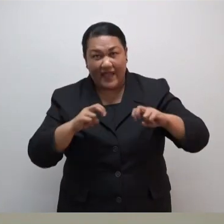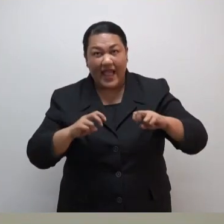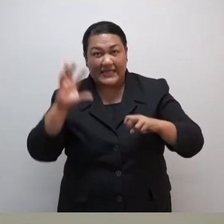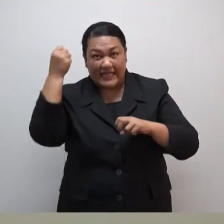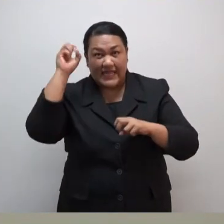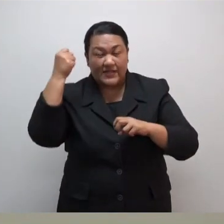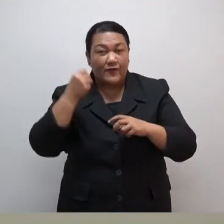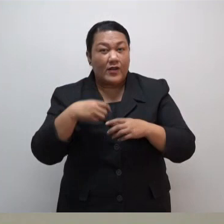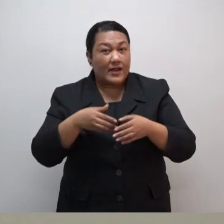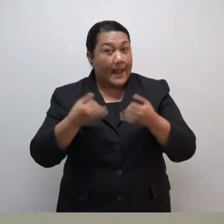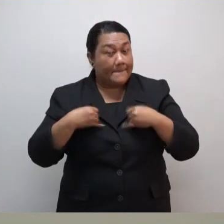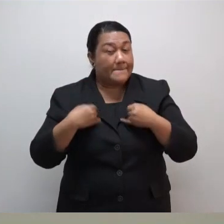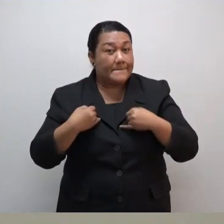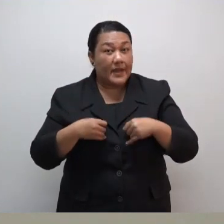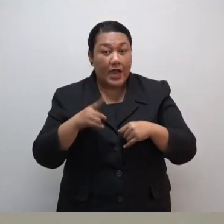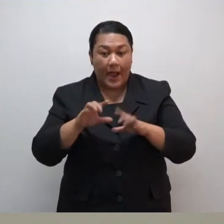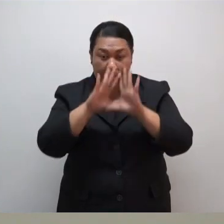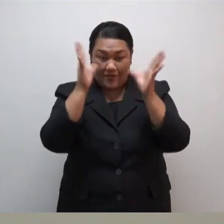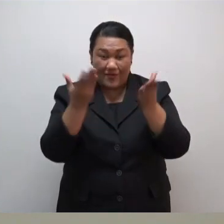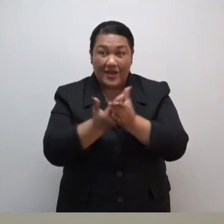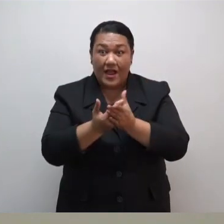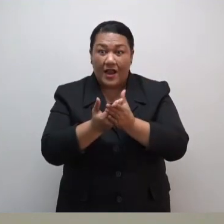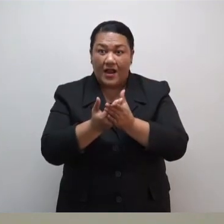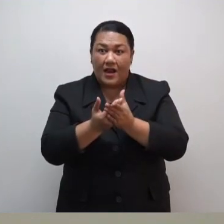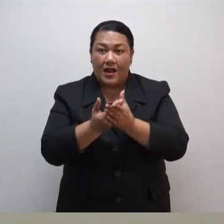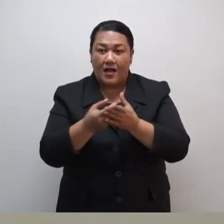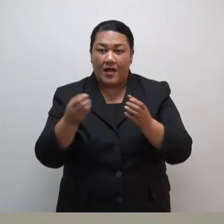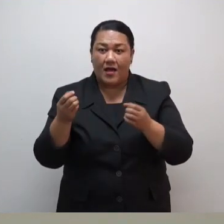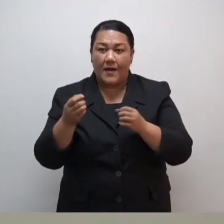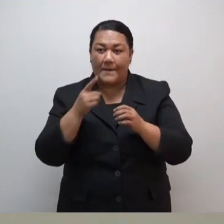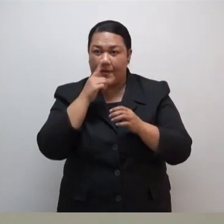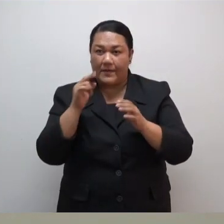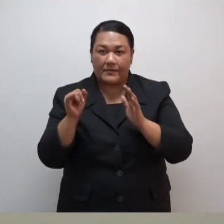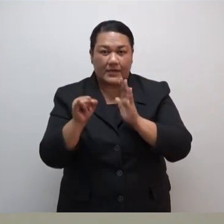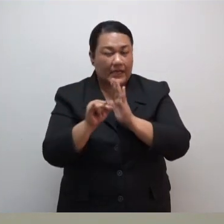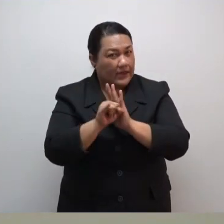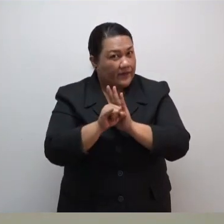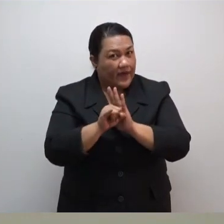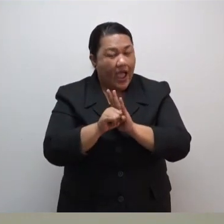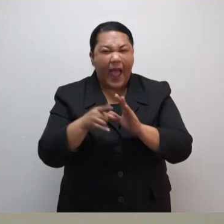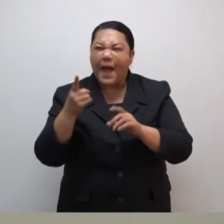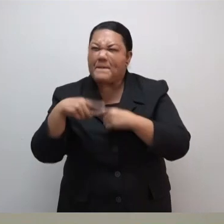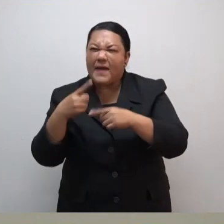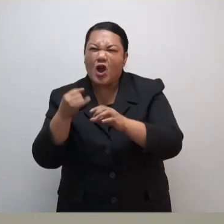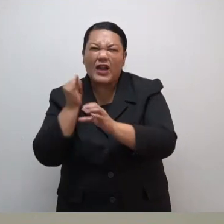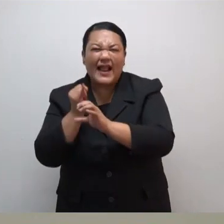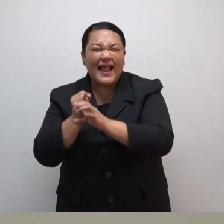age where you have global terrorism, when you have transnational border crimes, you have people